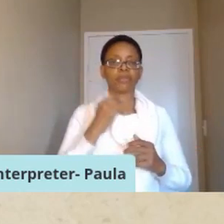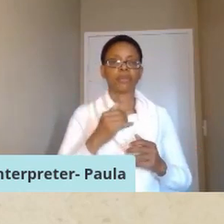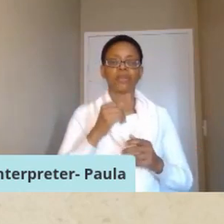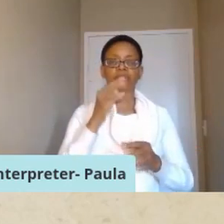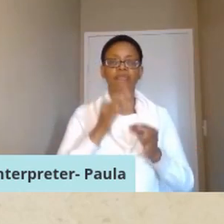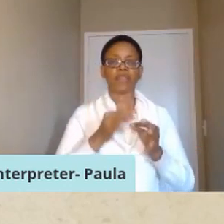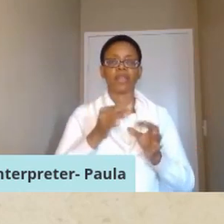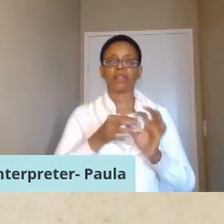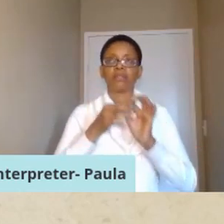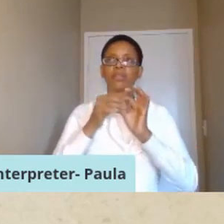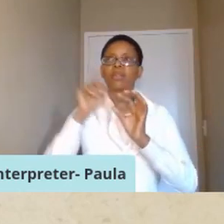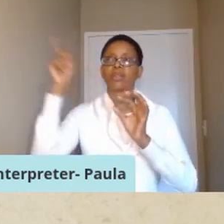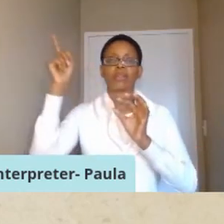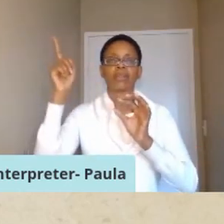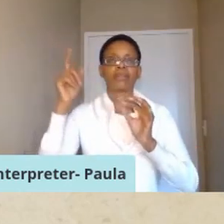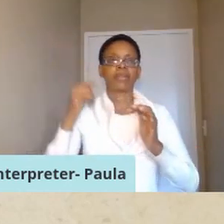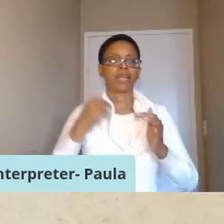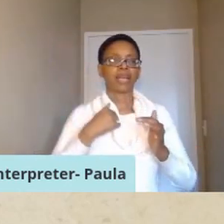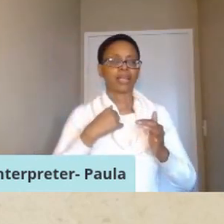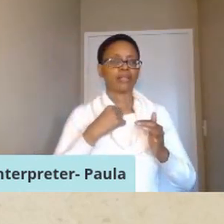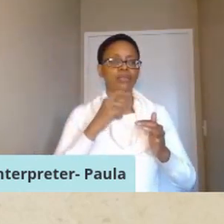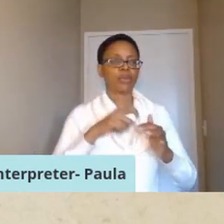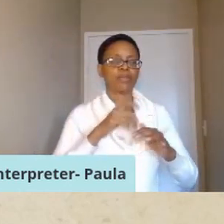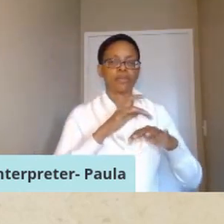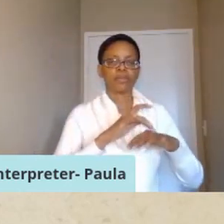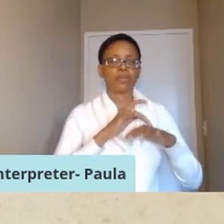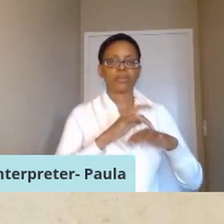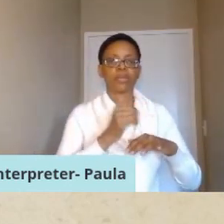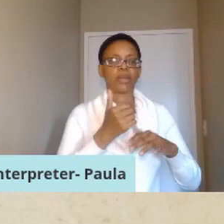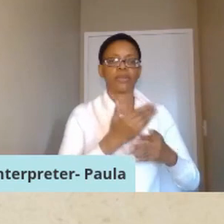for fear of other beings and things.